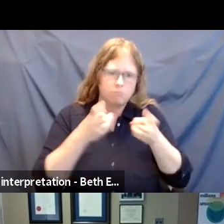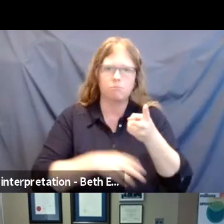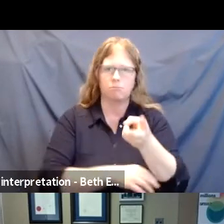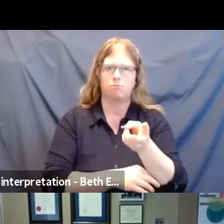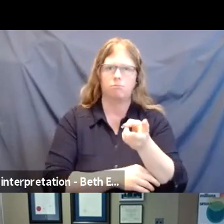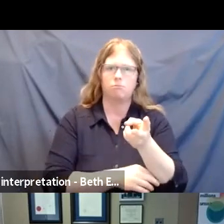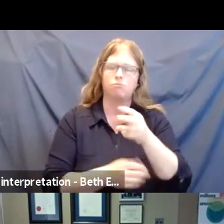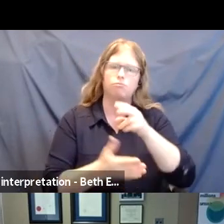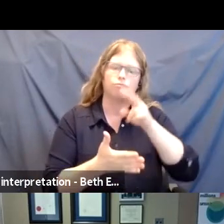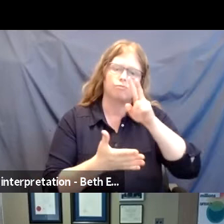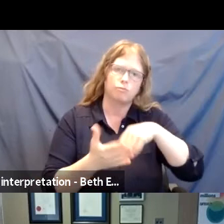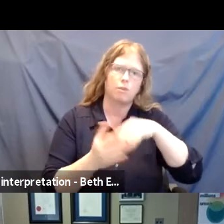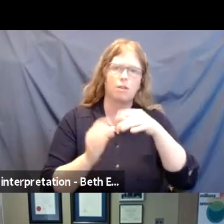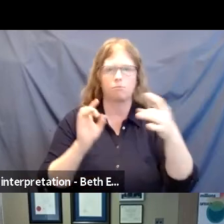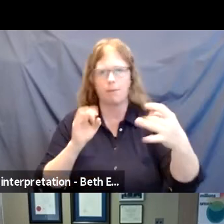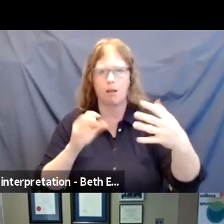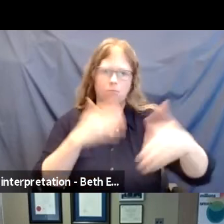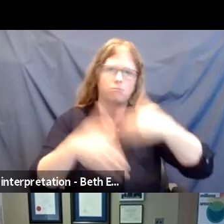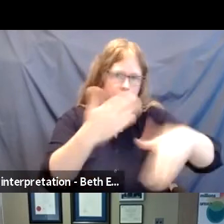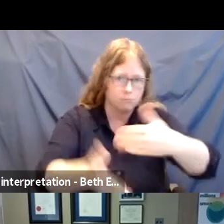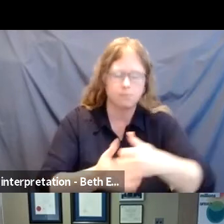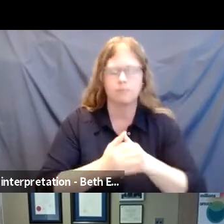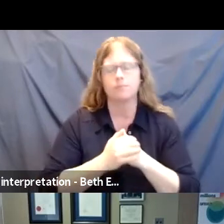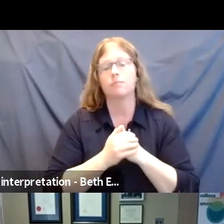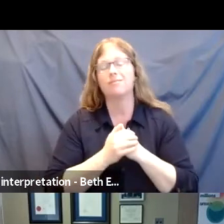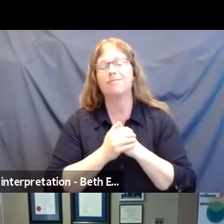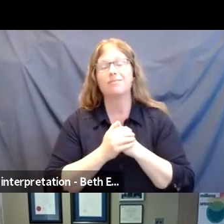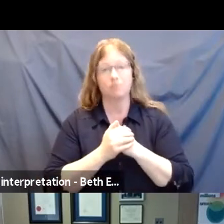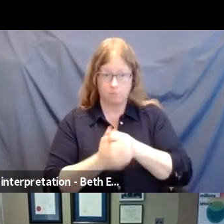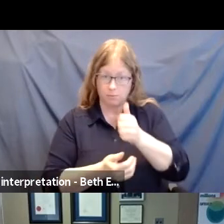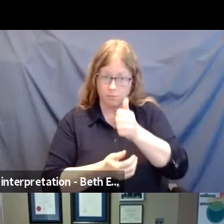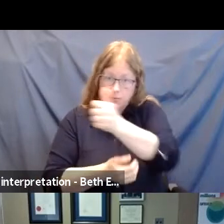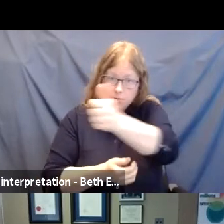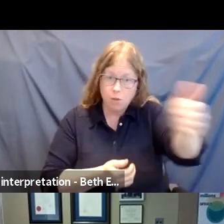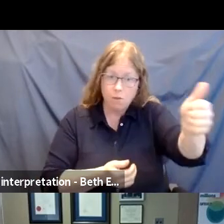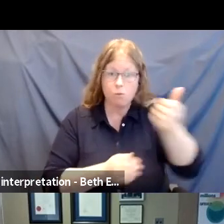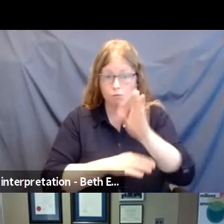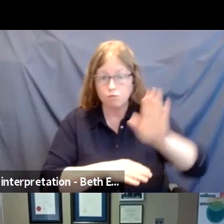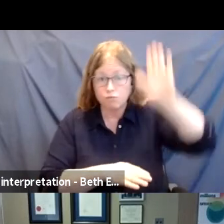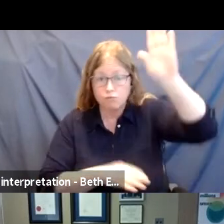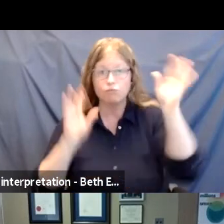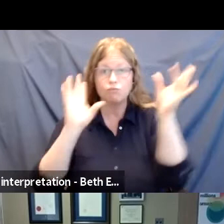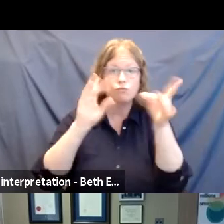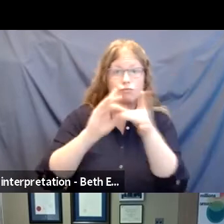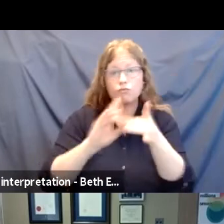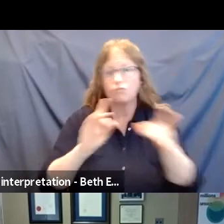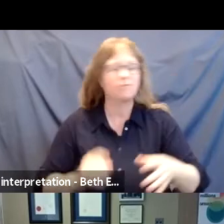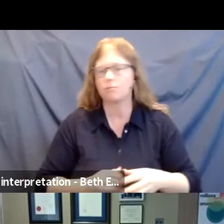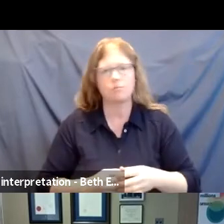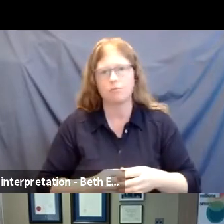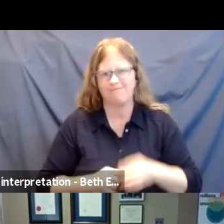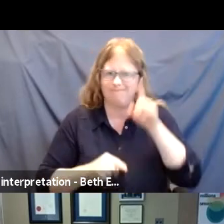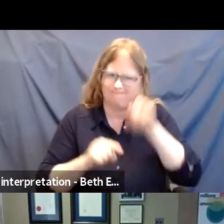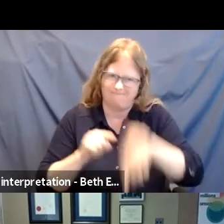box for feedback. You won't have the opportunity to ask questions live, directly